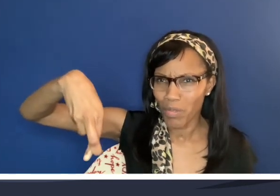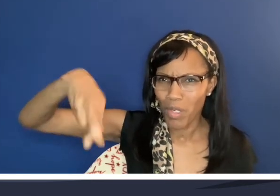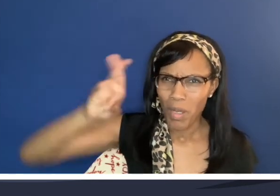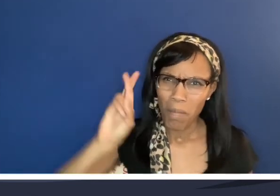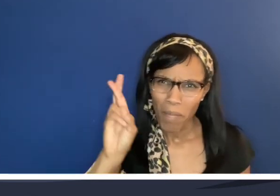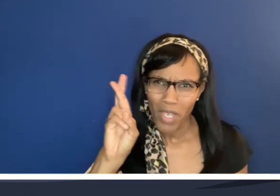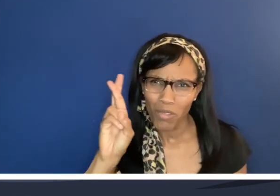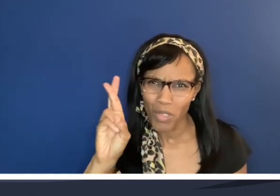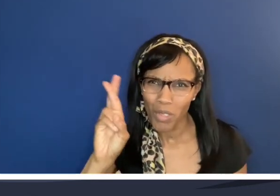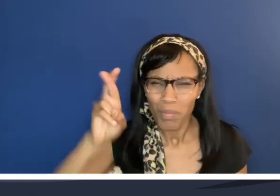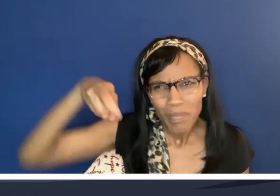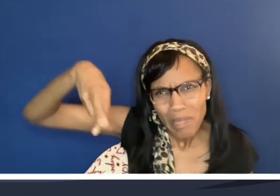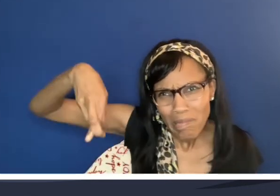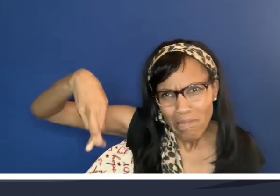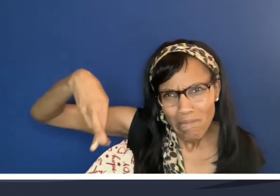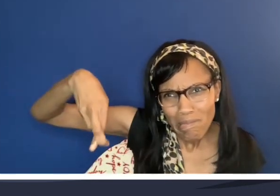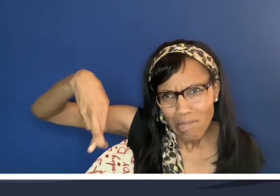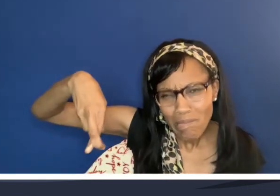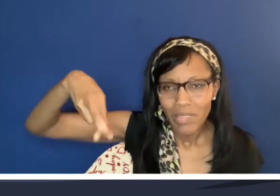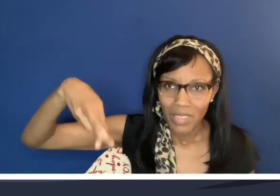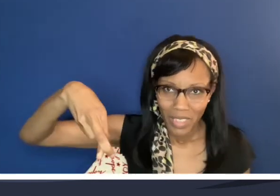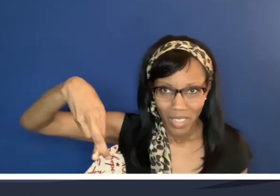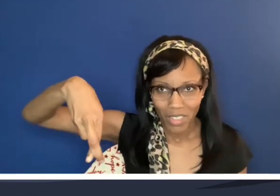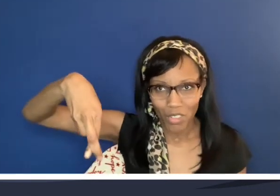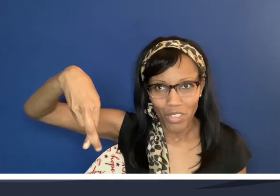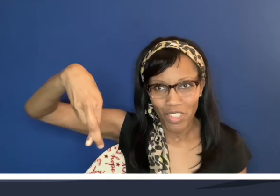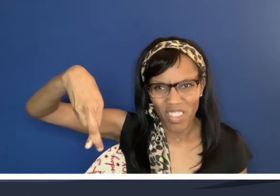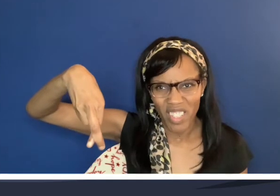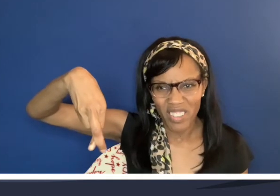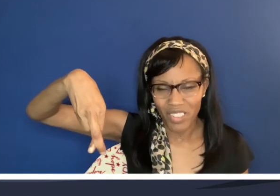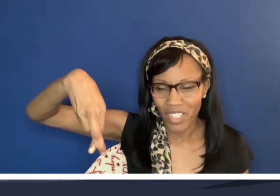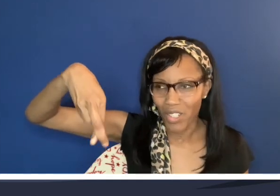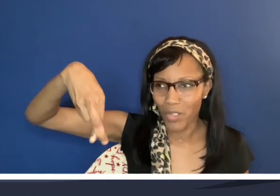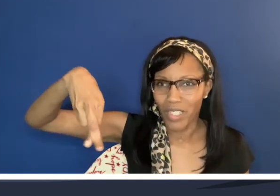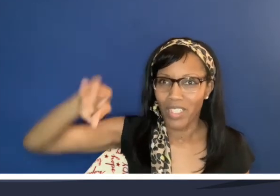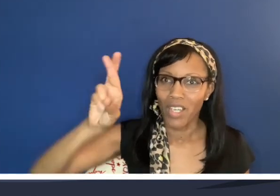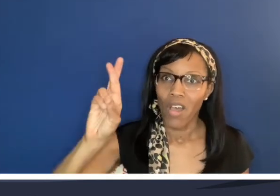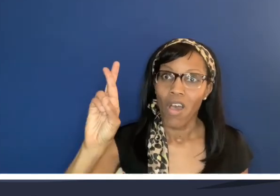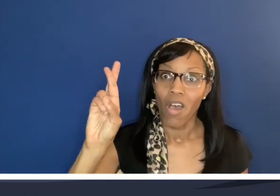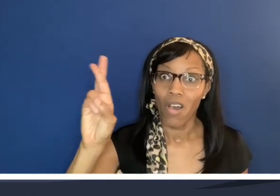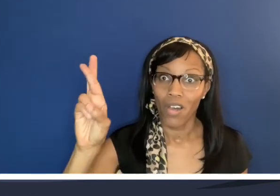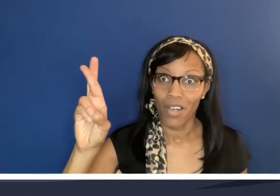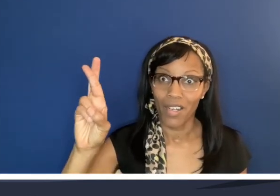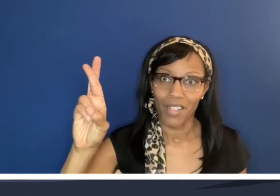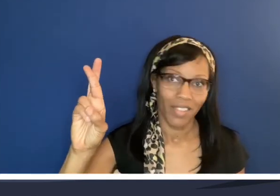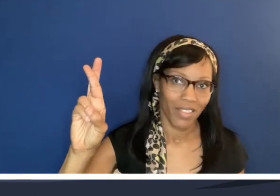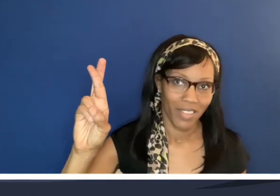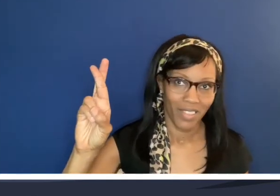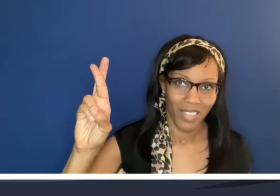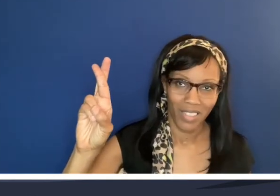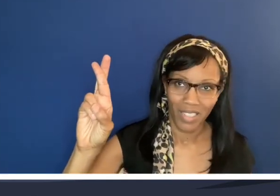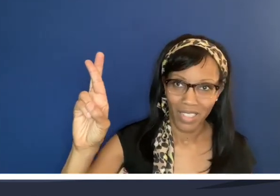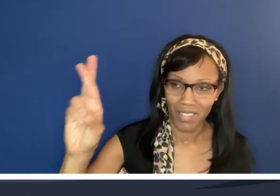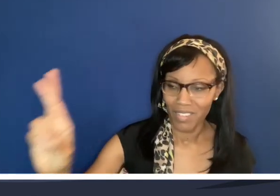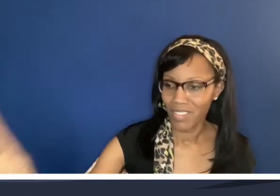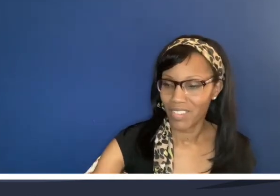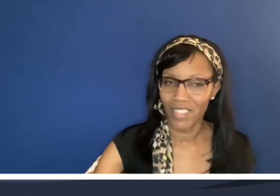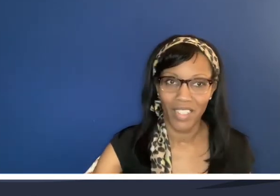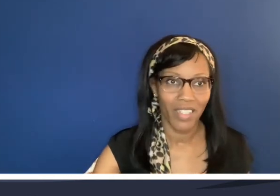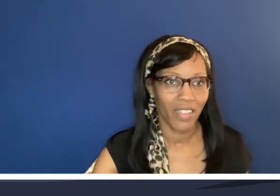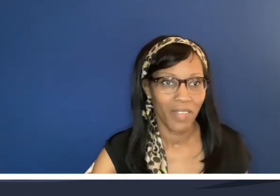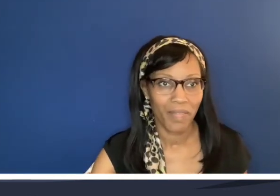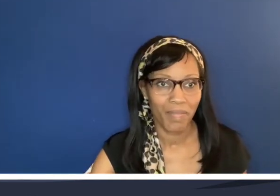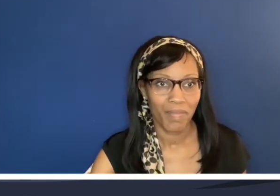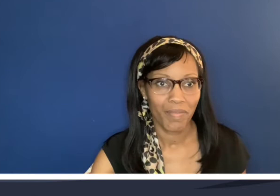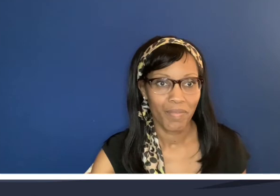bathroom. Bathroom. If they're crossing their legs and they're trying to hold it. R.